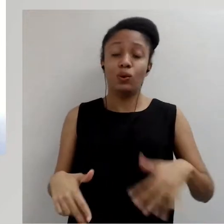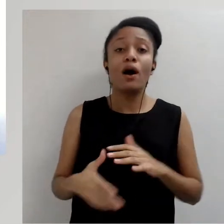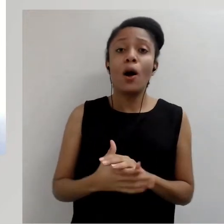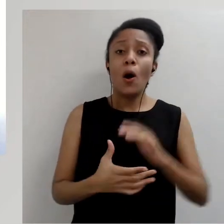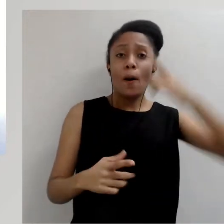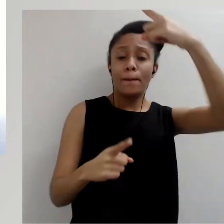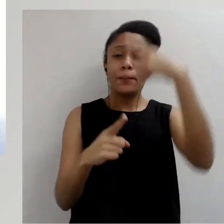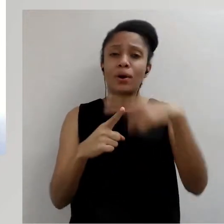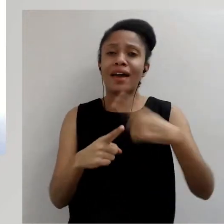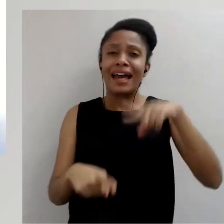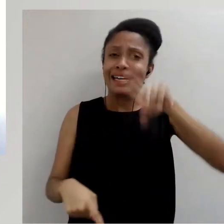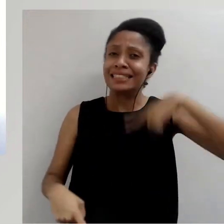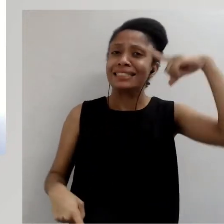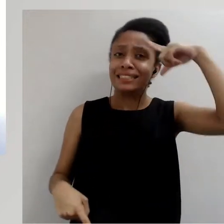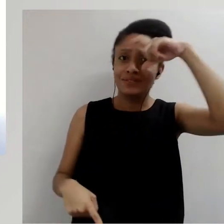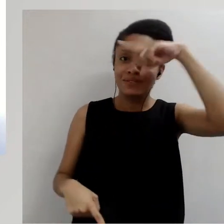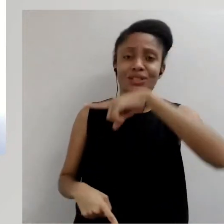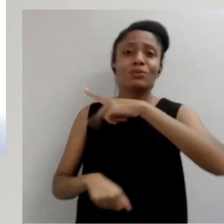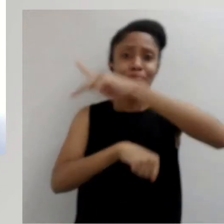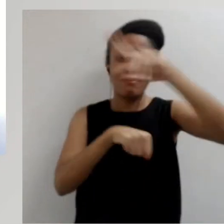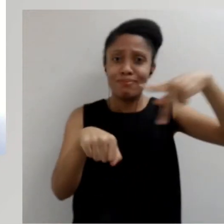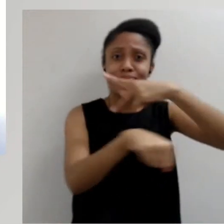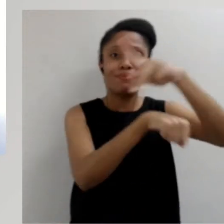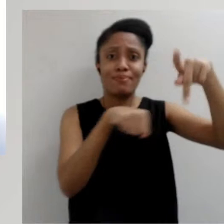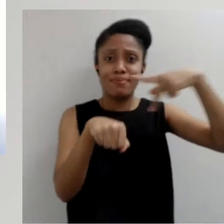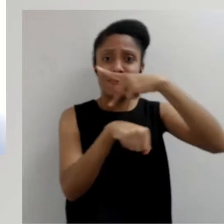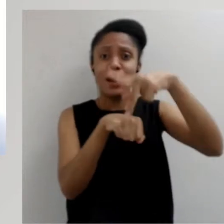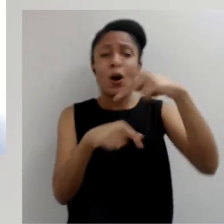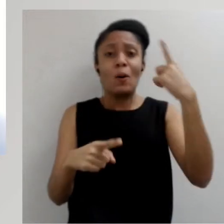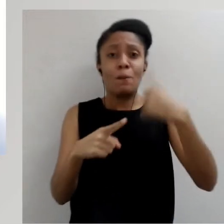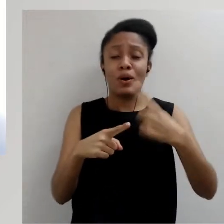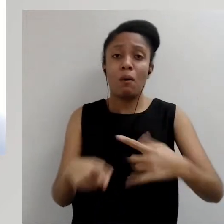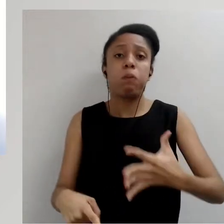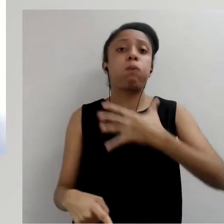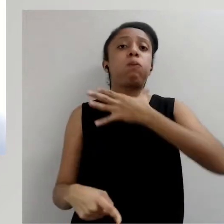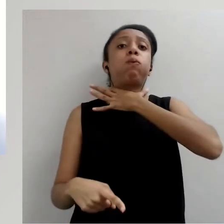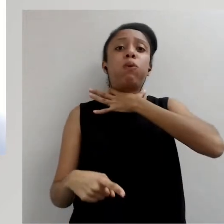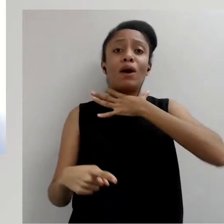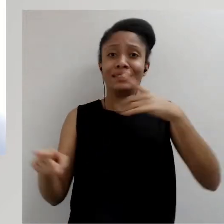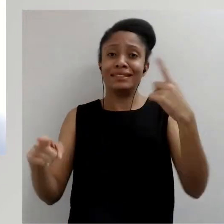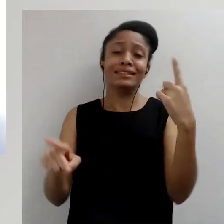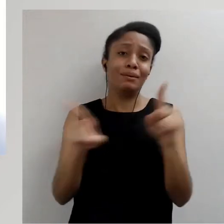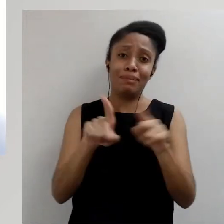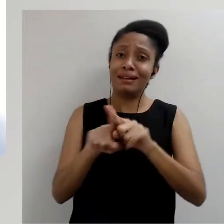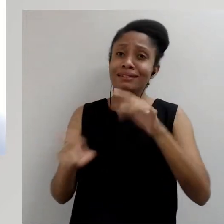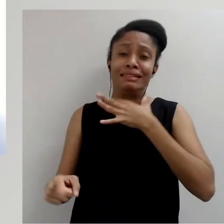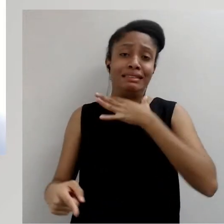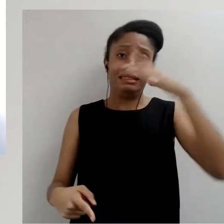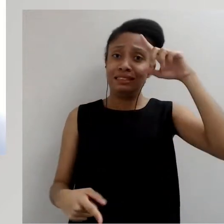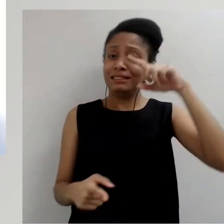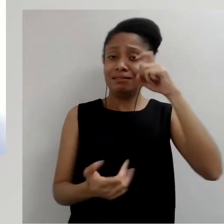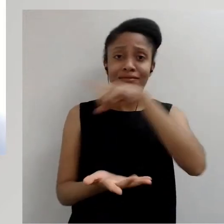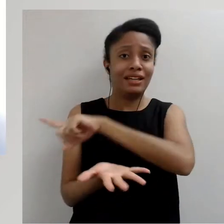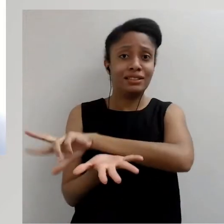easy, especially in a situation in a country that it has a lot of crisis.